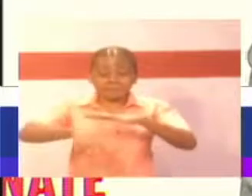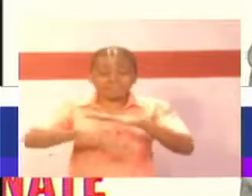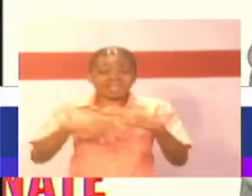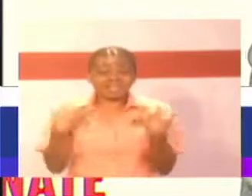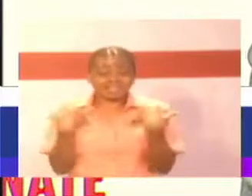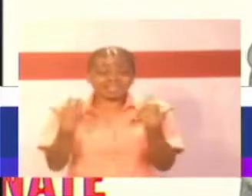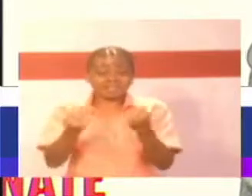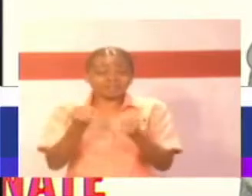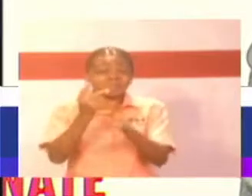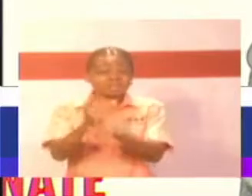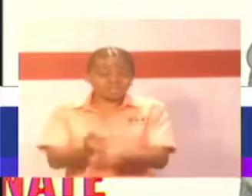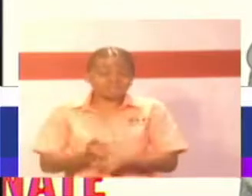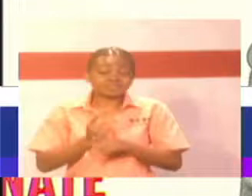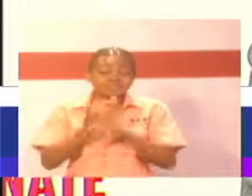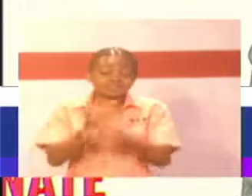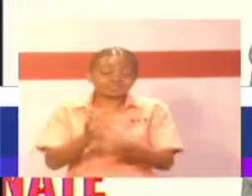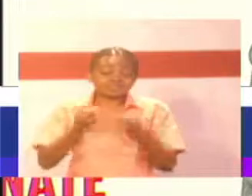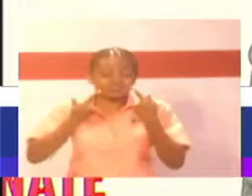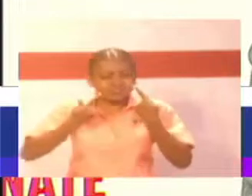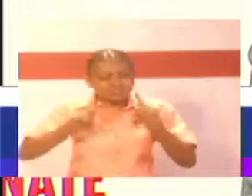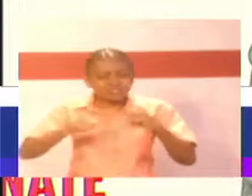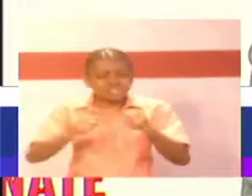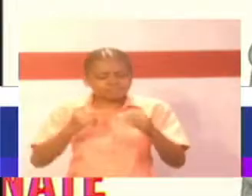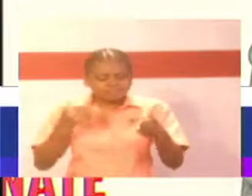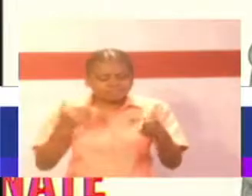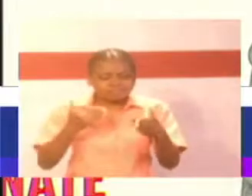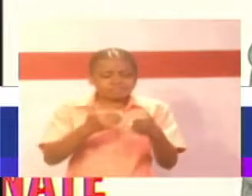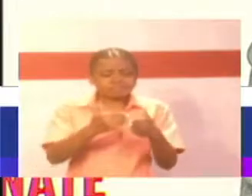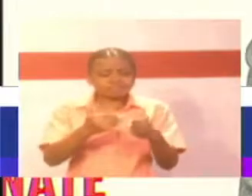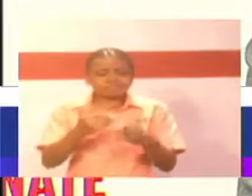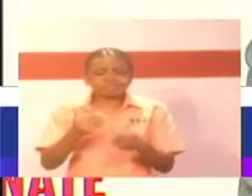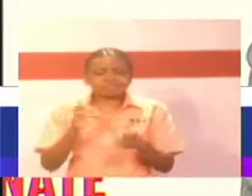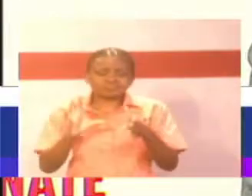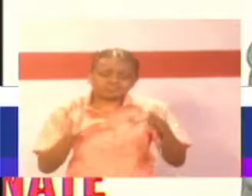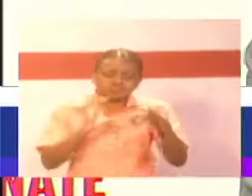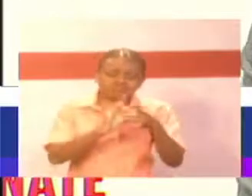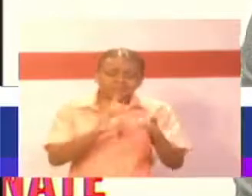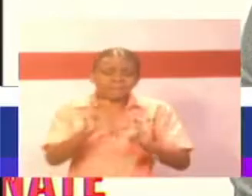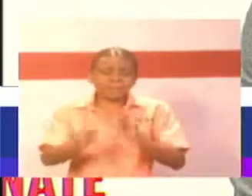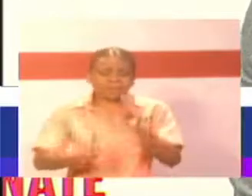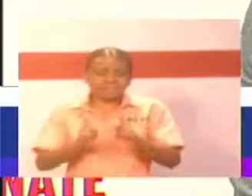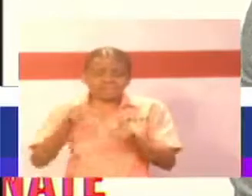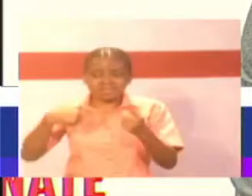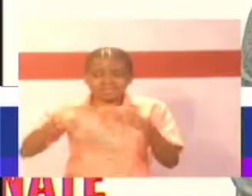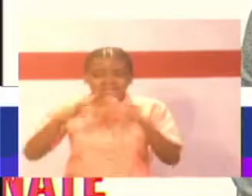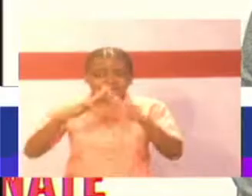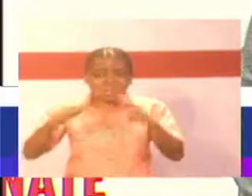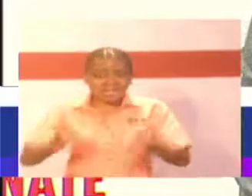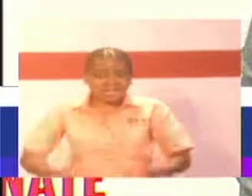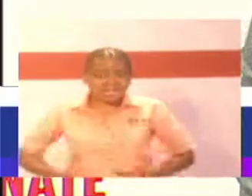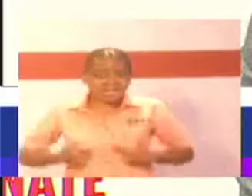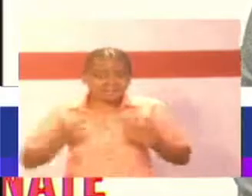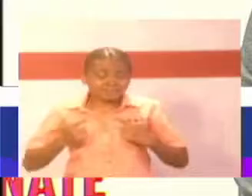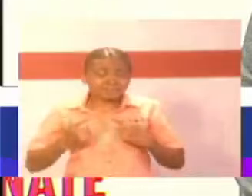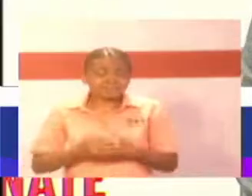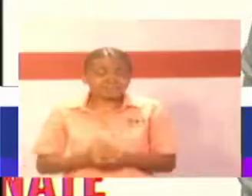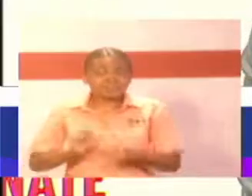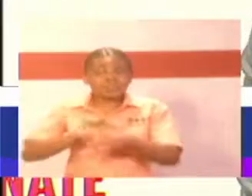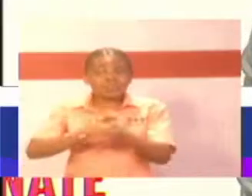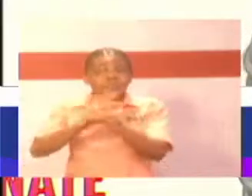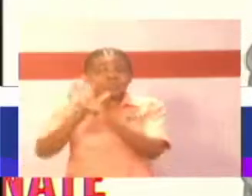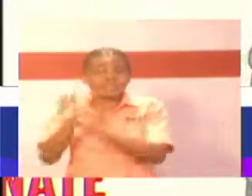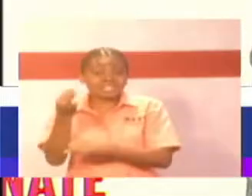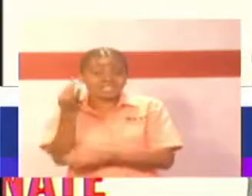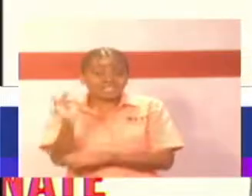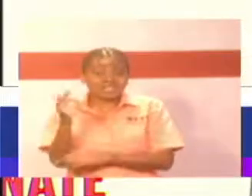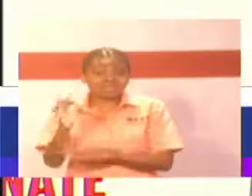as possible to where people live and work. The challenge of the COVID-19 pandemic has in fact provided